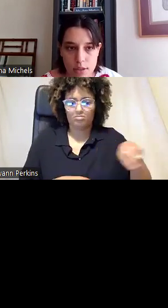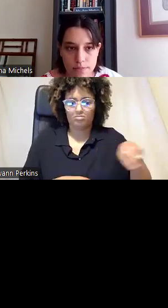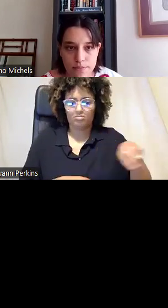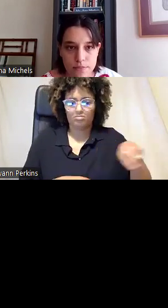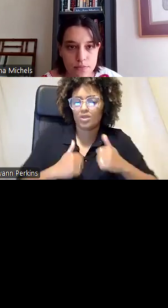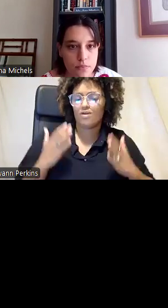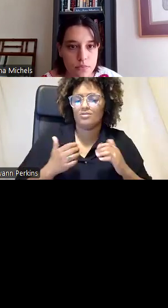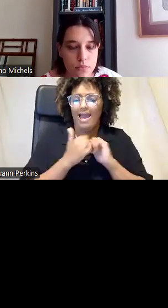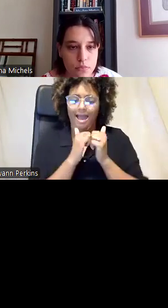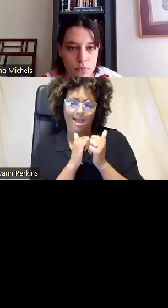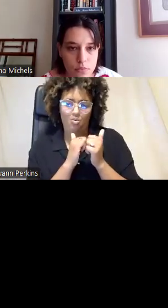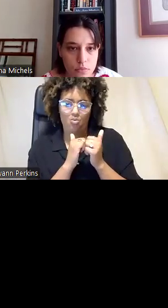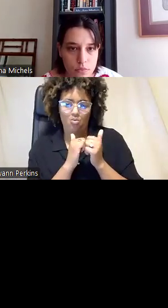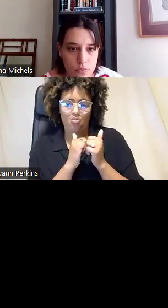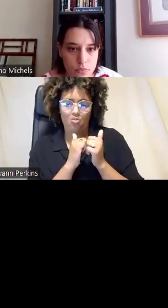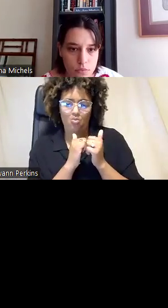of action?